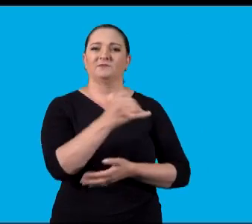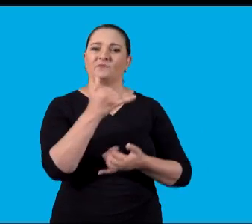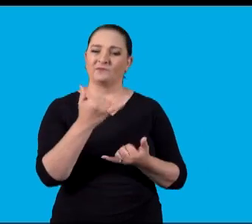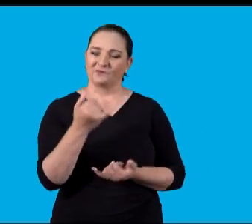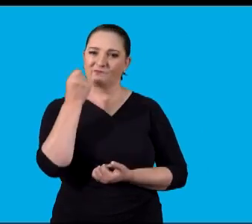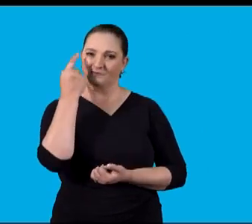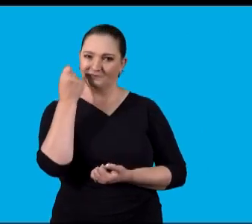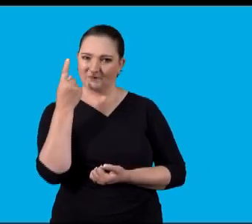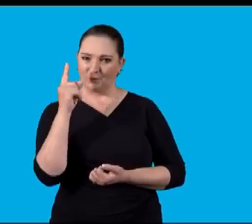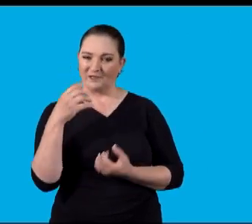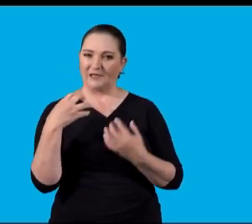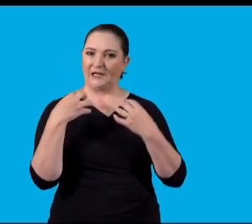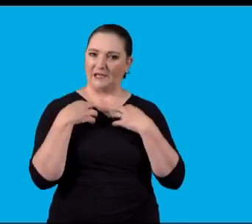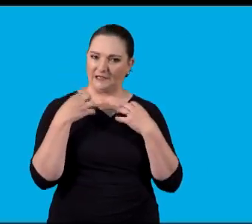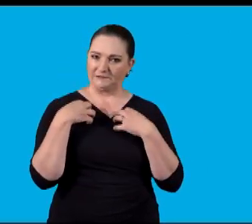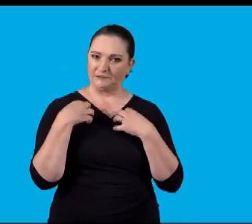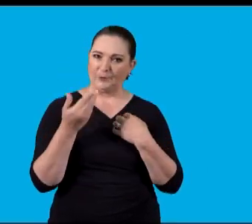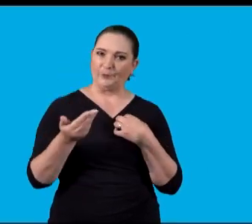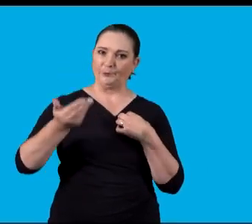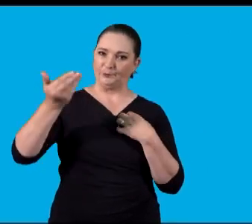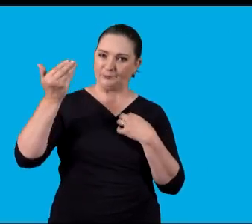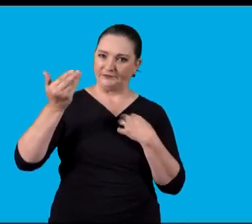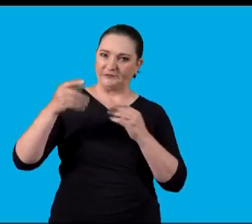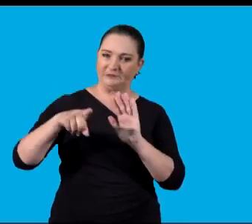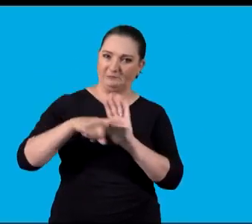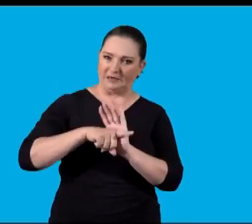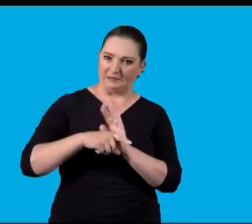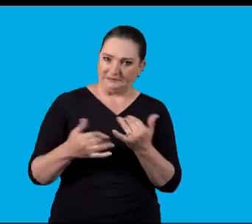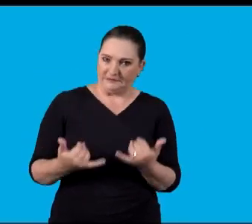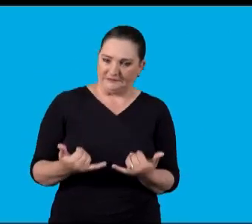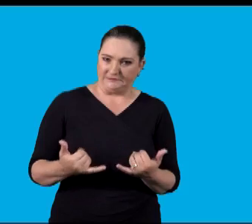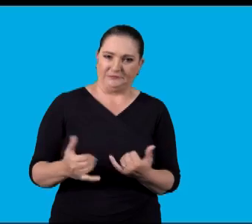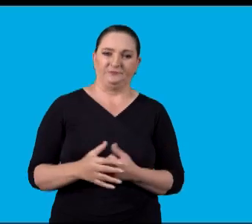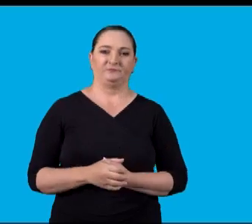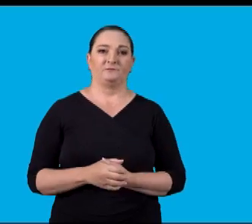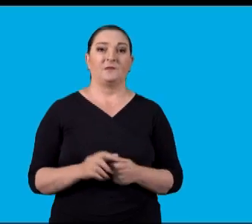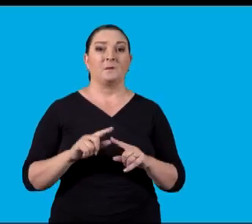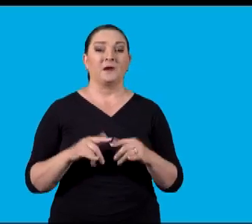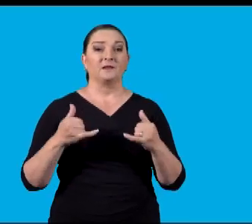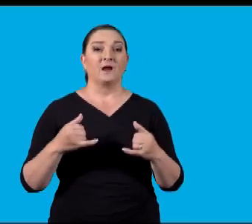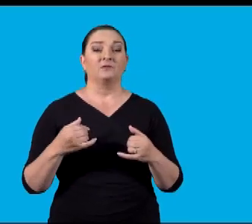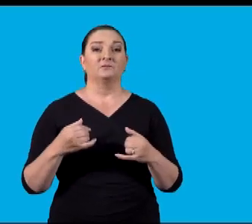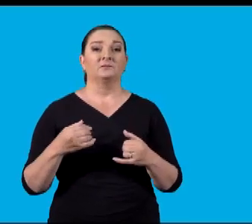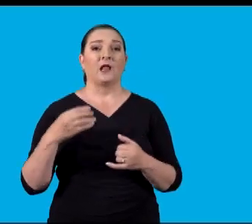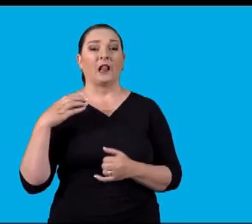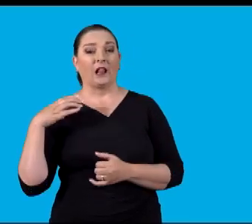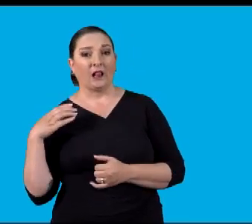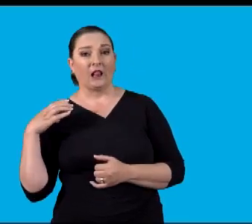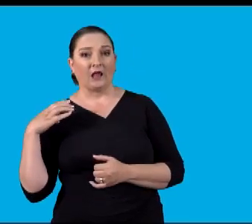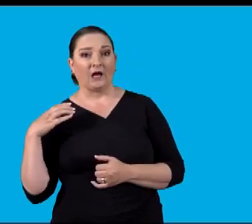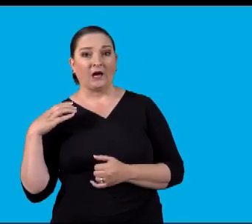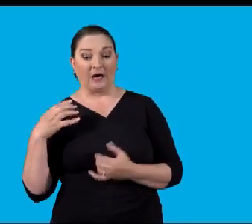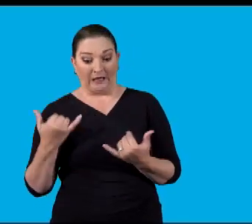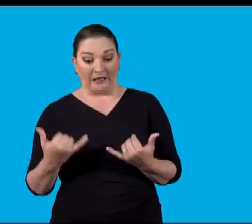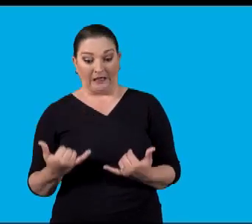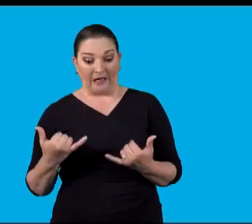784,400. Now we understand that with assets, it's previous minus current. With the liabilities now,